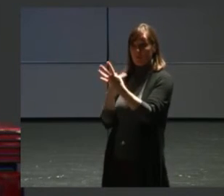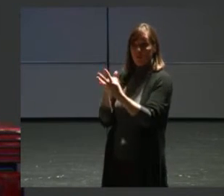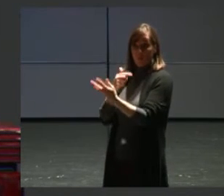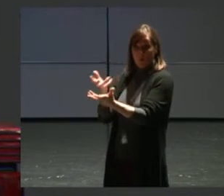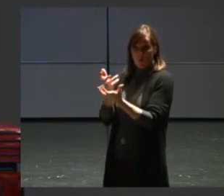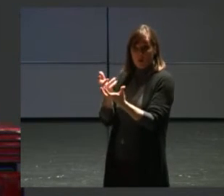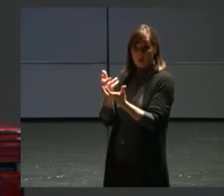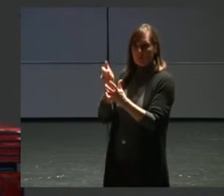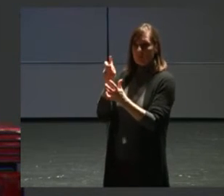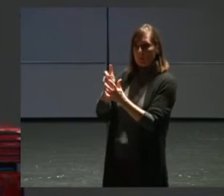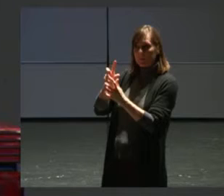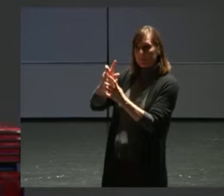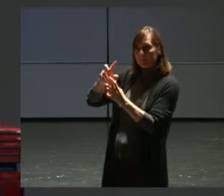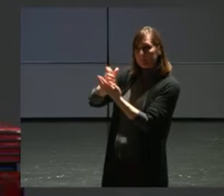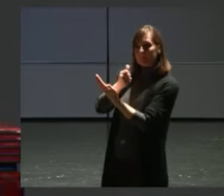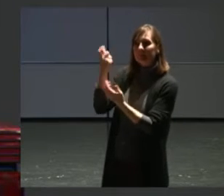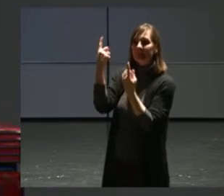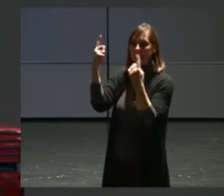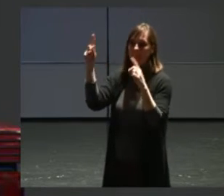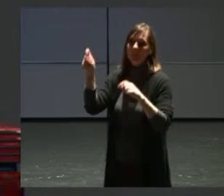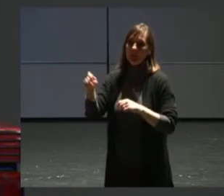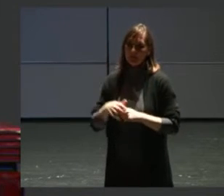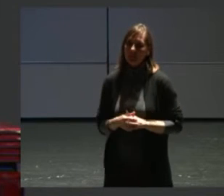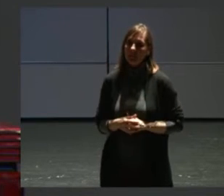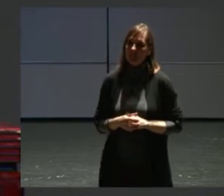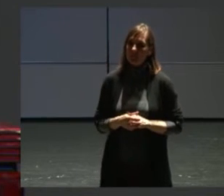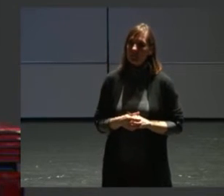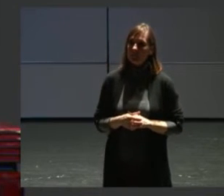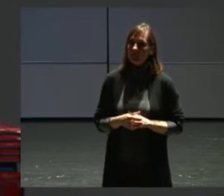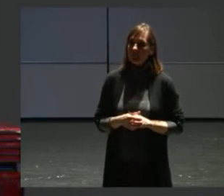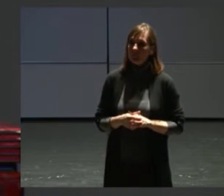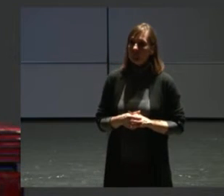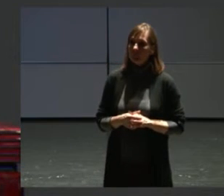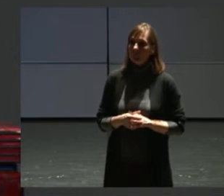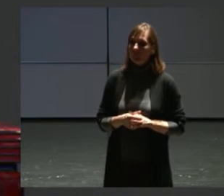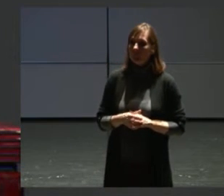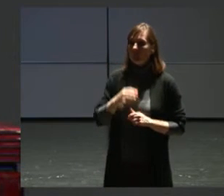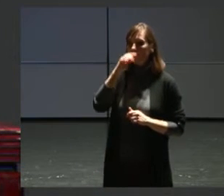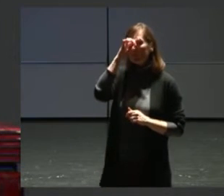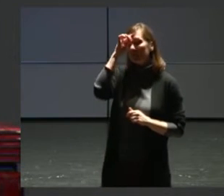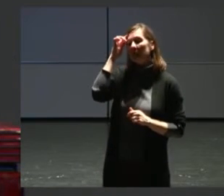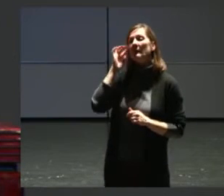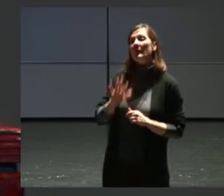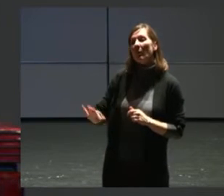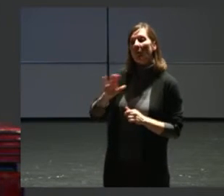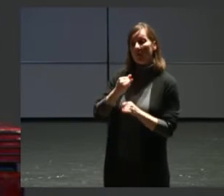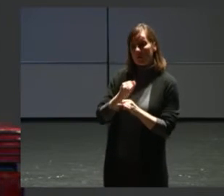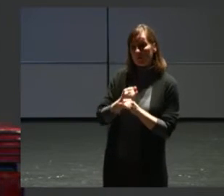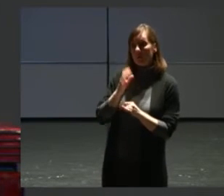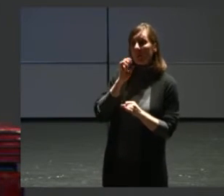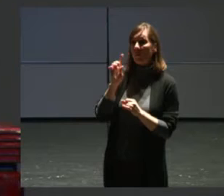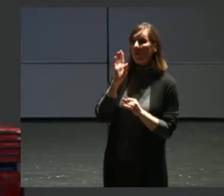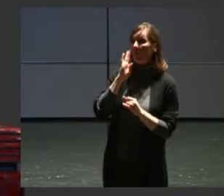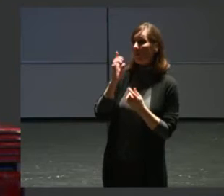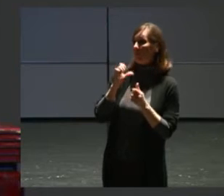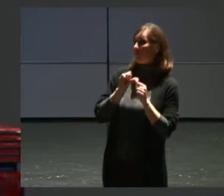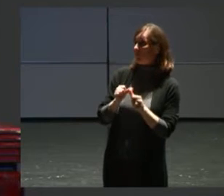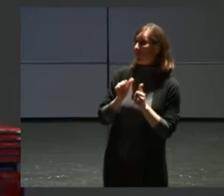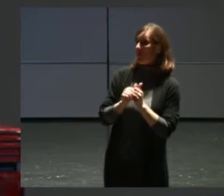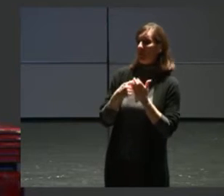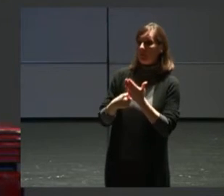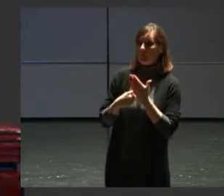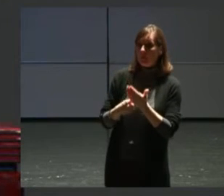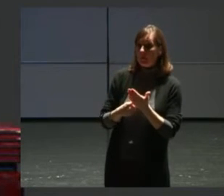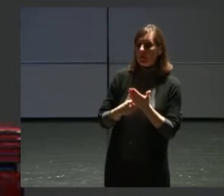are in front of us. We will continue to have discussions across the campus through my monthly budget updates,